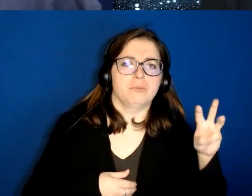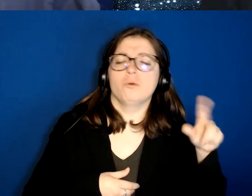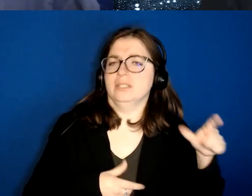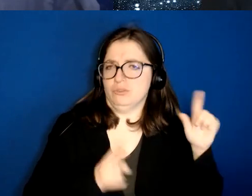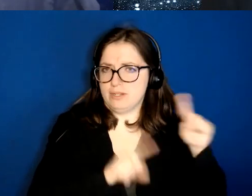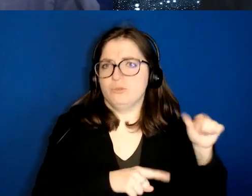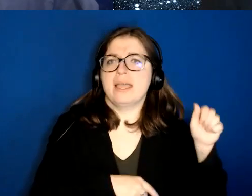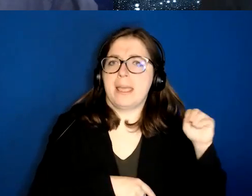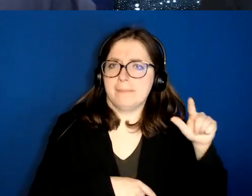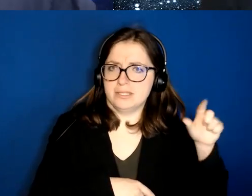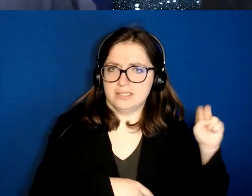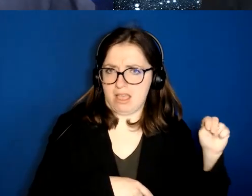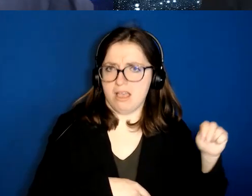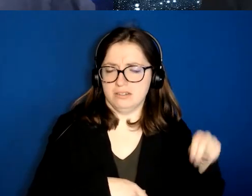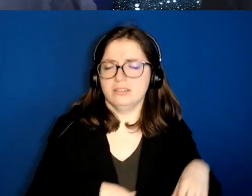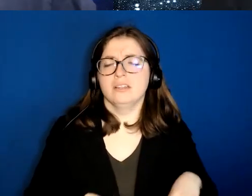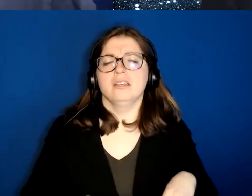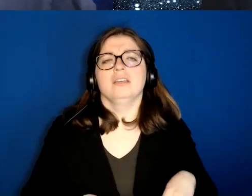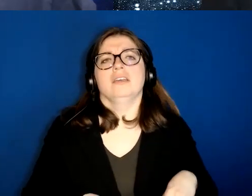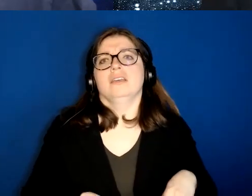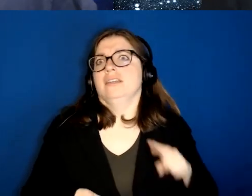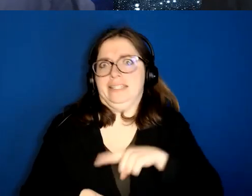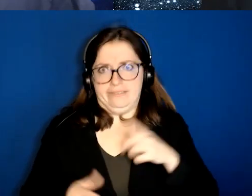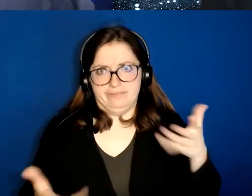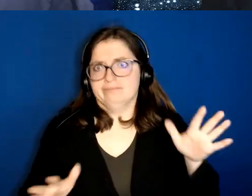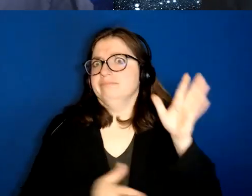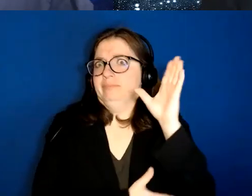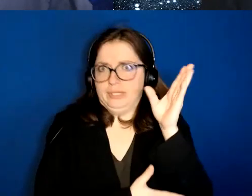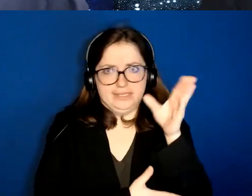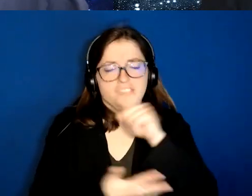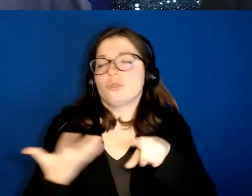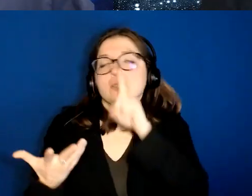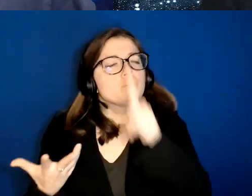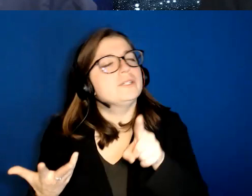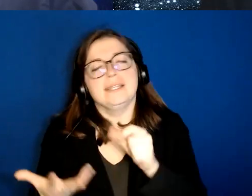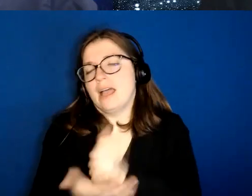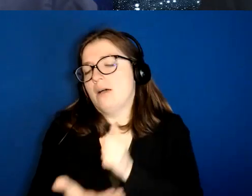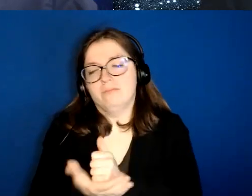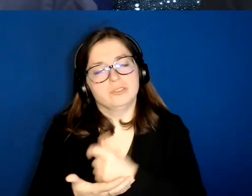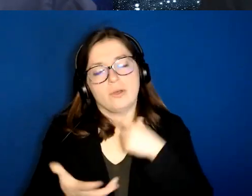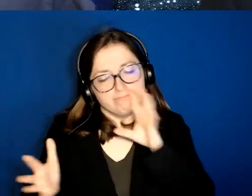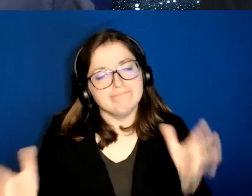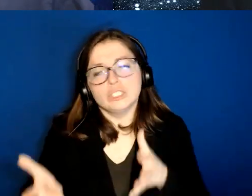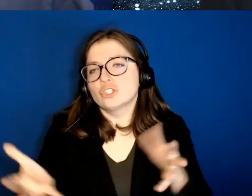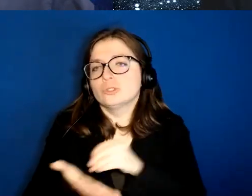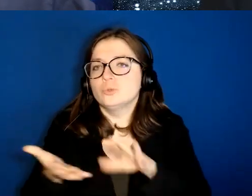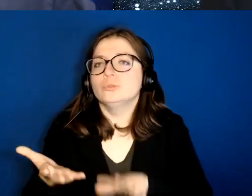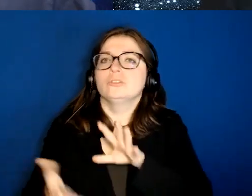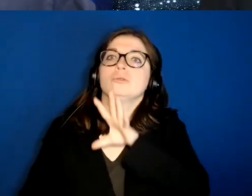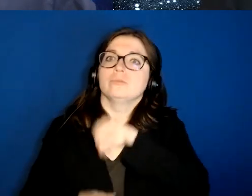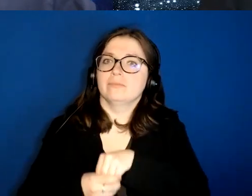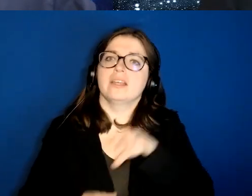at Orlando B-Sides. There are several other students who've done that kind of thing. It's really helpful. And I encourage students also to work on open source